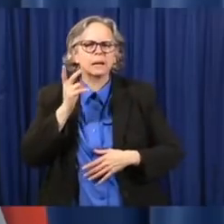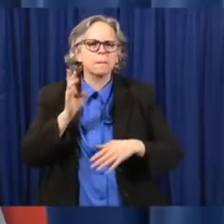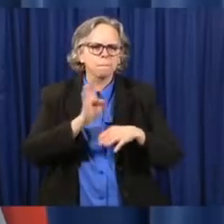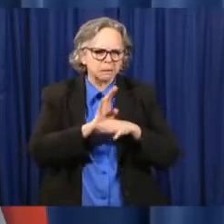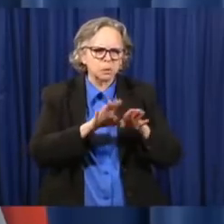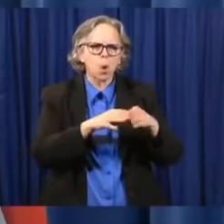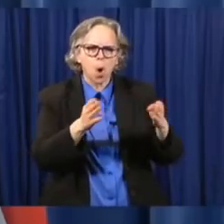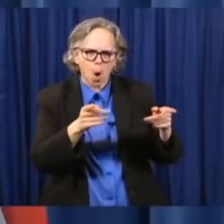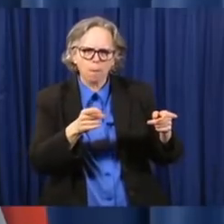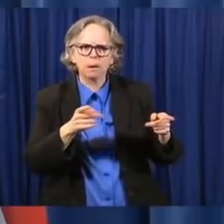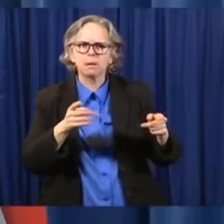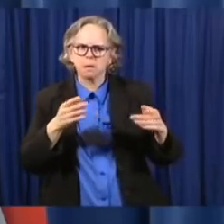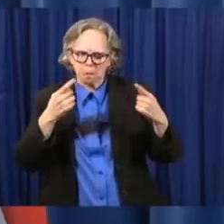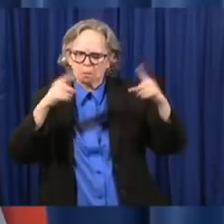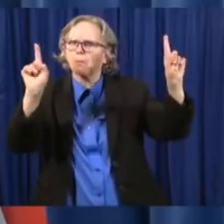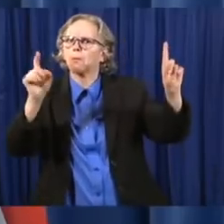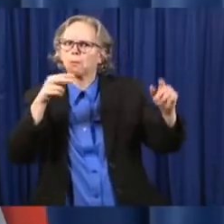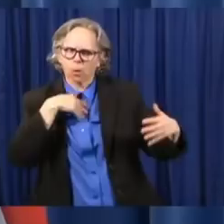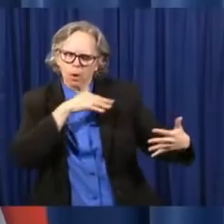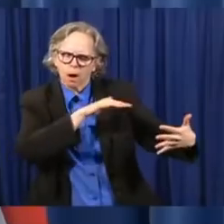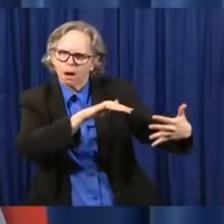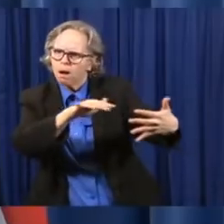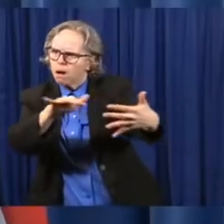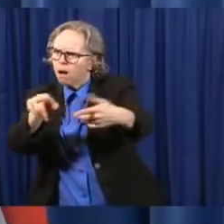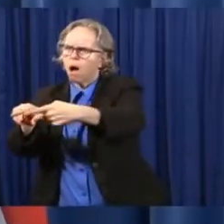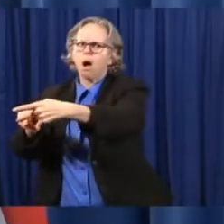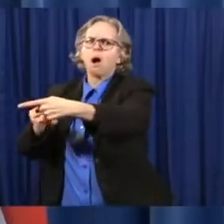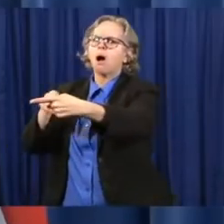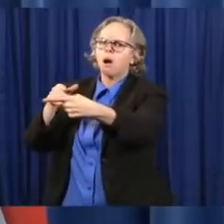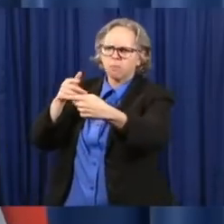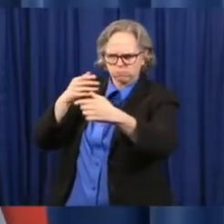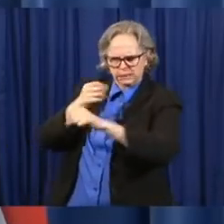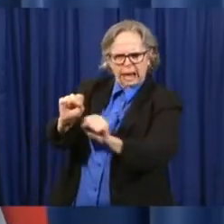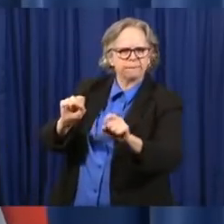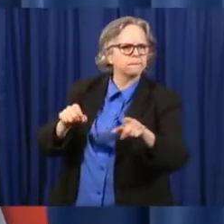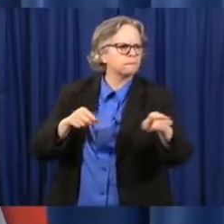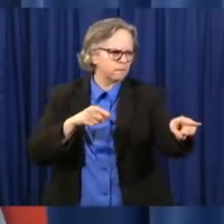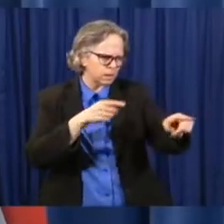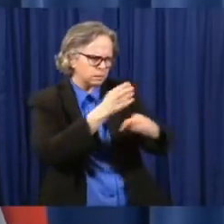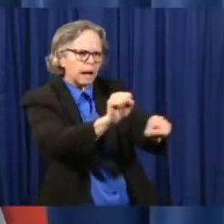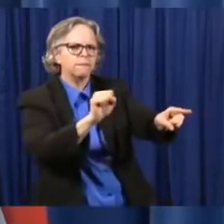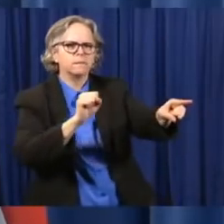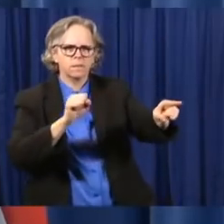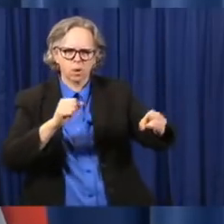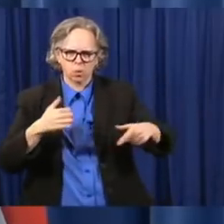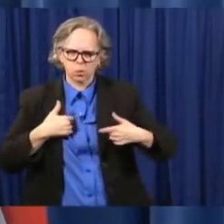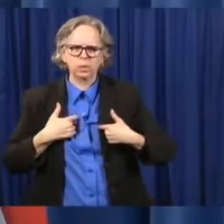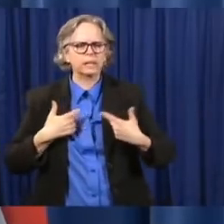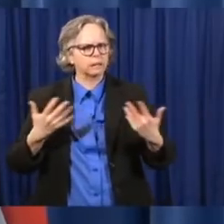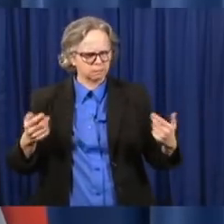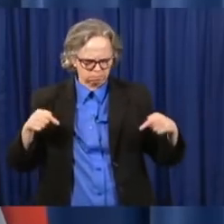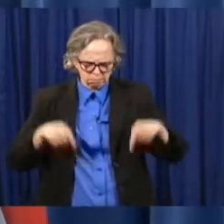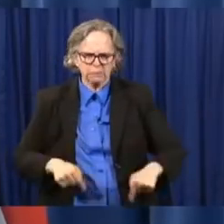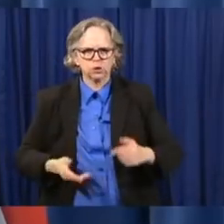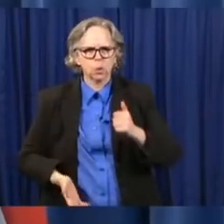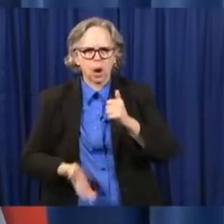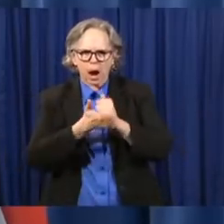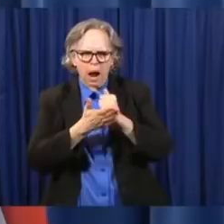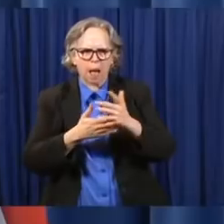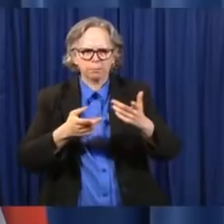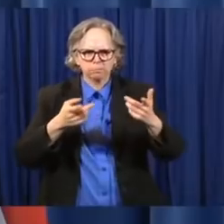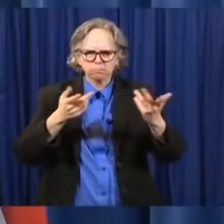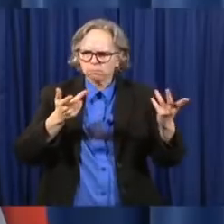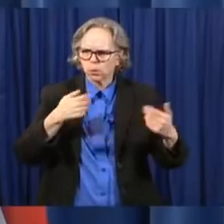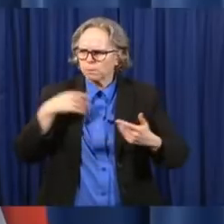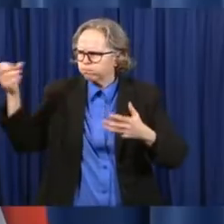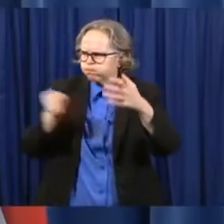do it. And we're going to help them. We're going to bring experts in, and that's the work that Frank Sullivan